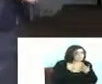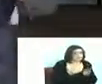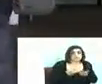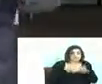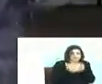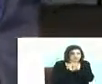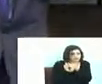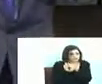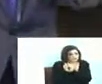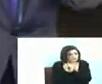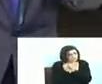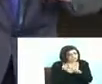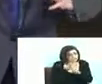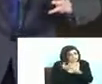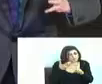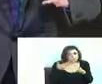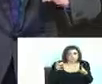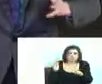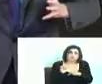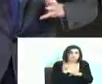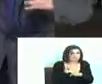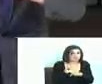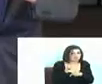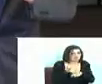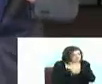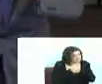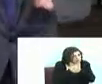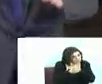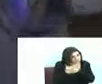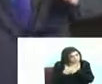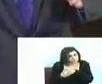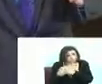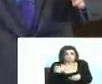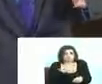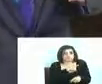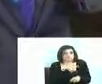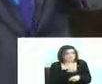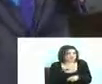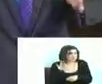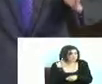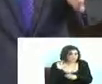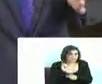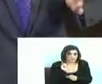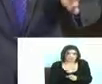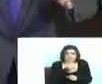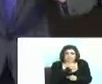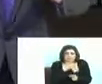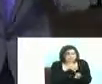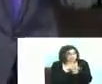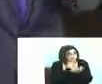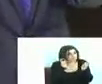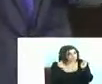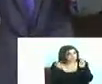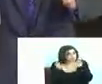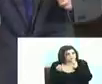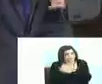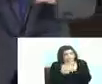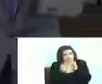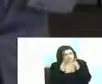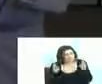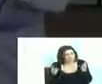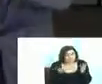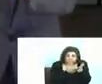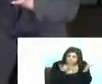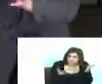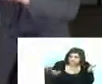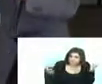together expands like that loaf of bread, and we find ourselves transformed into the very substance,